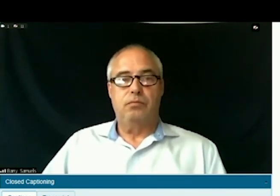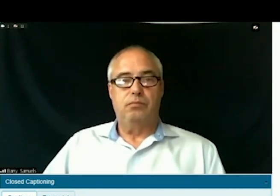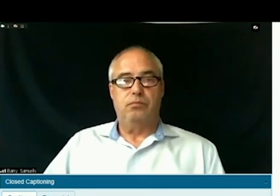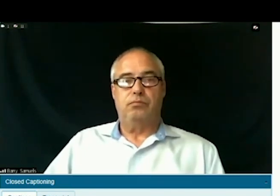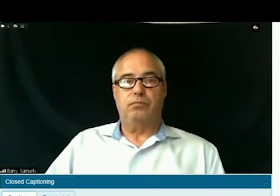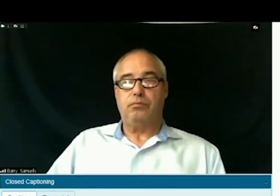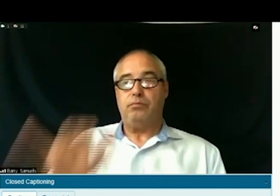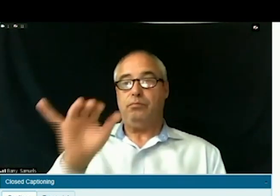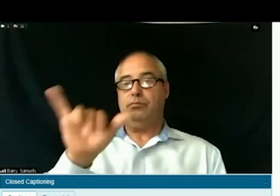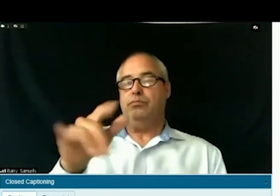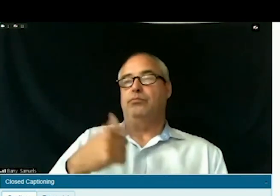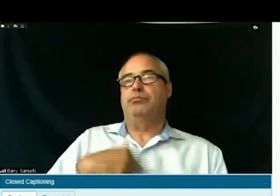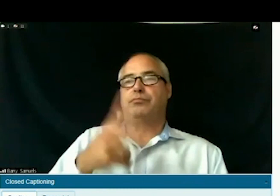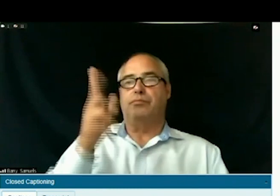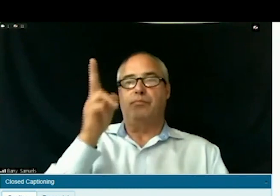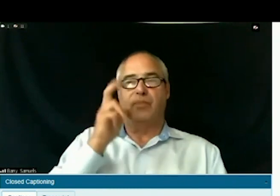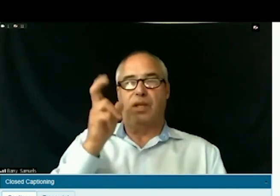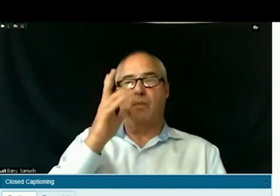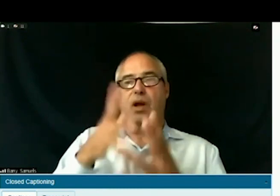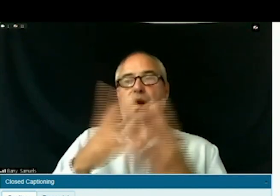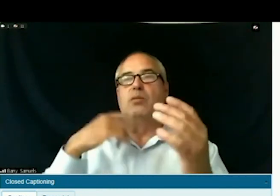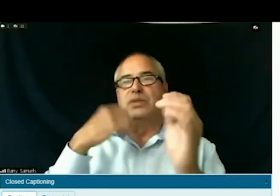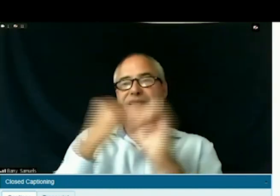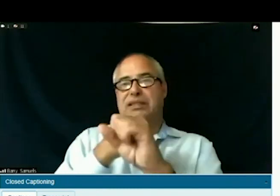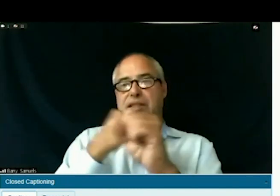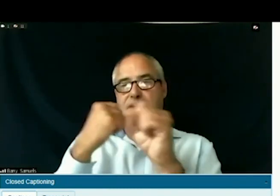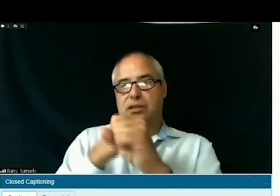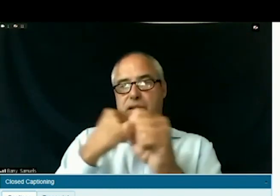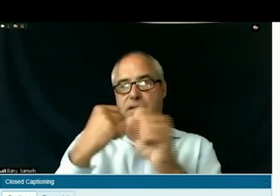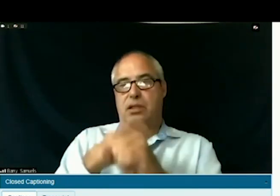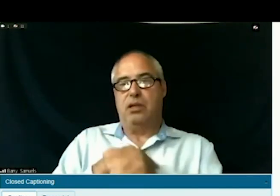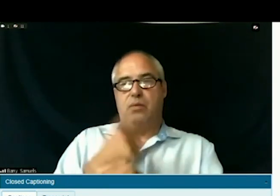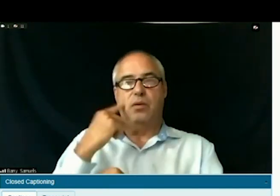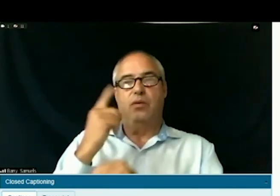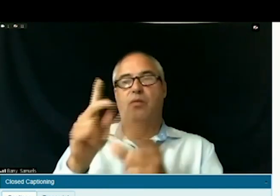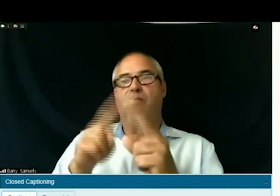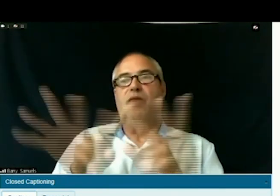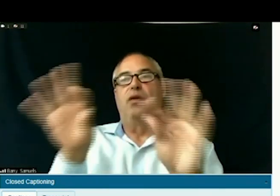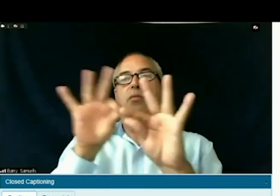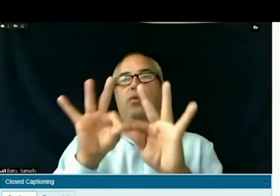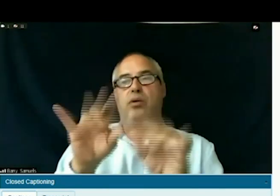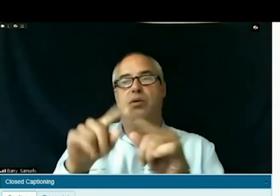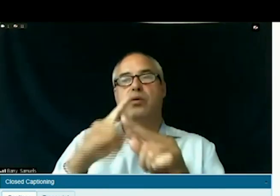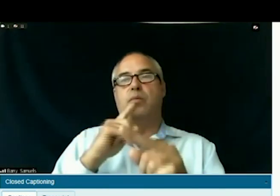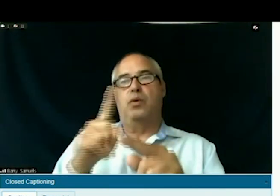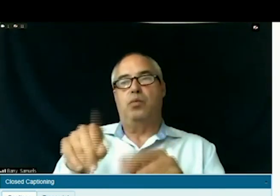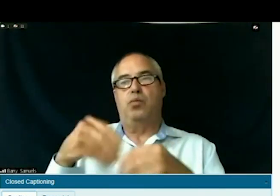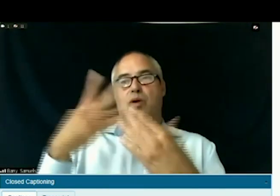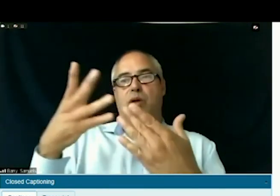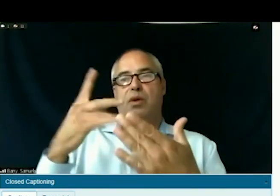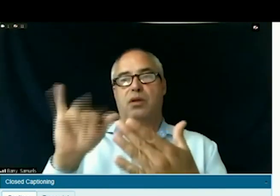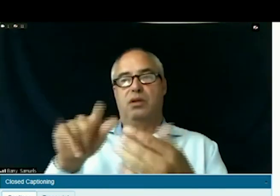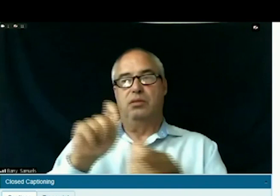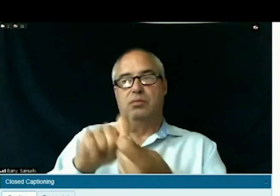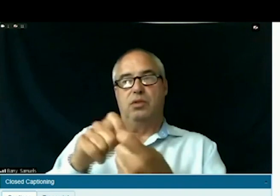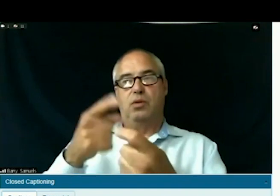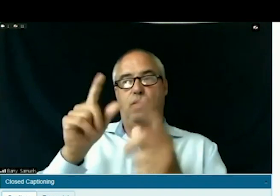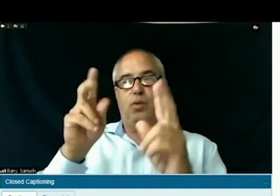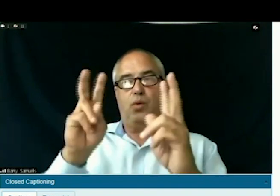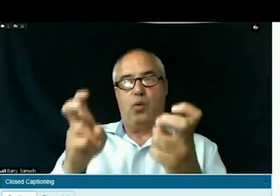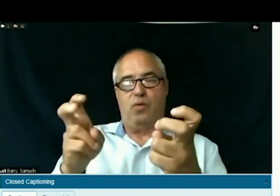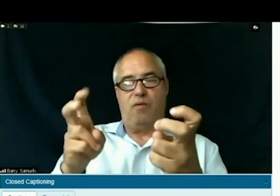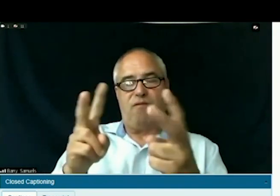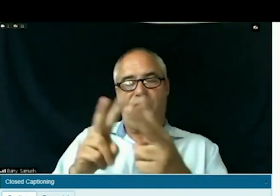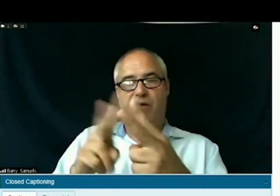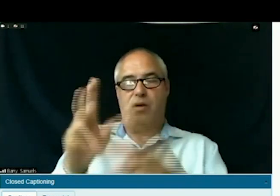Given that we hear a lot around statistics, I thought it was really important to bring up this particular quote. I find it very